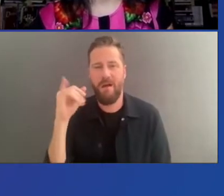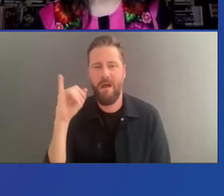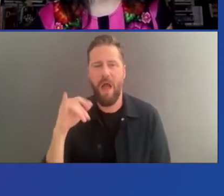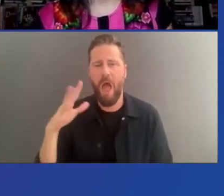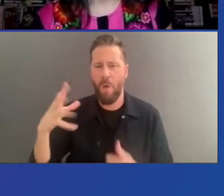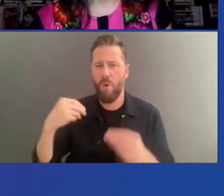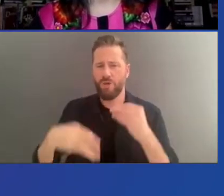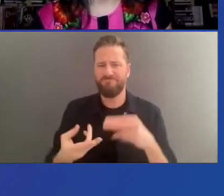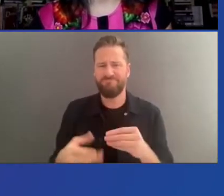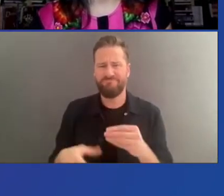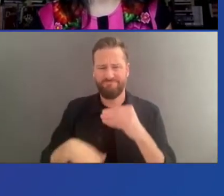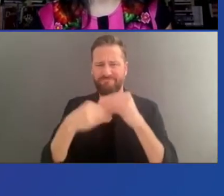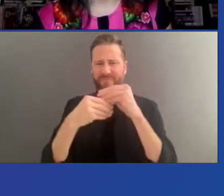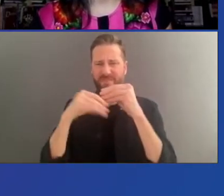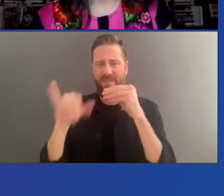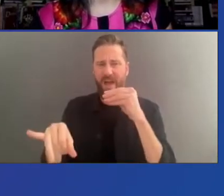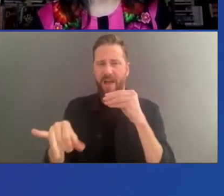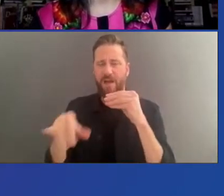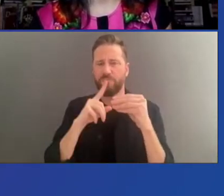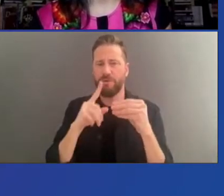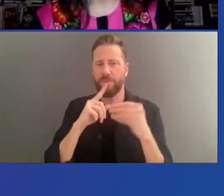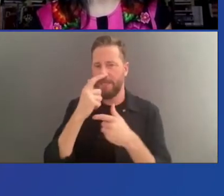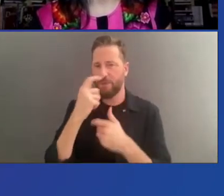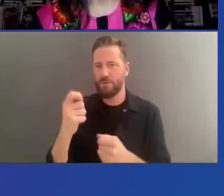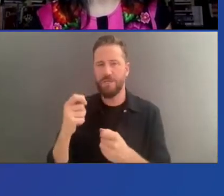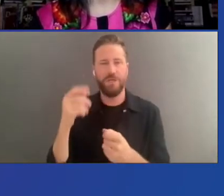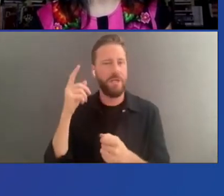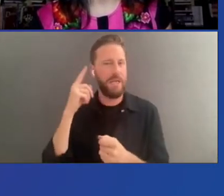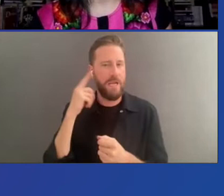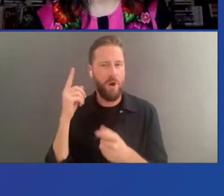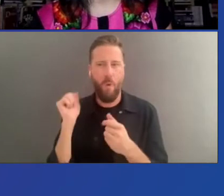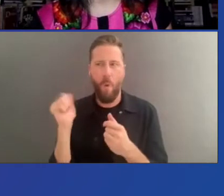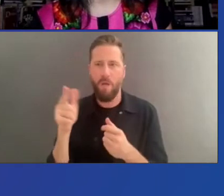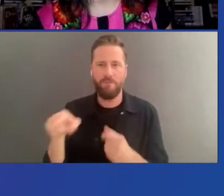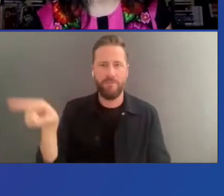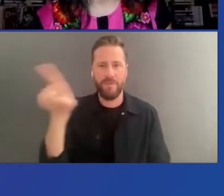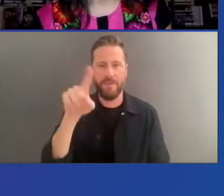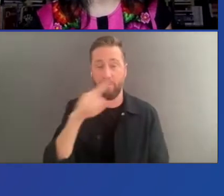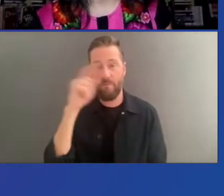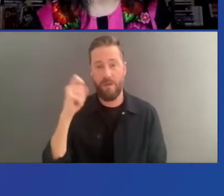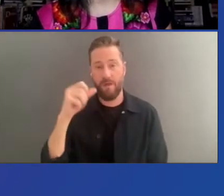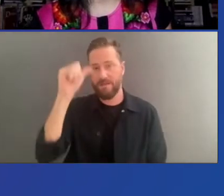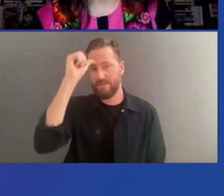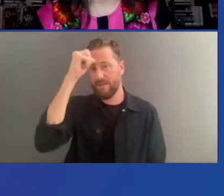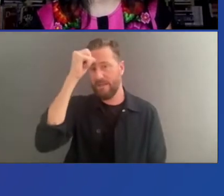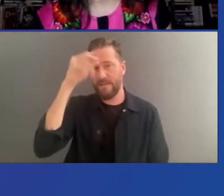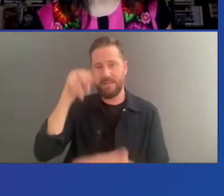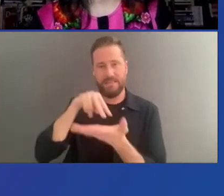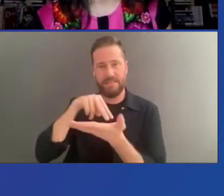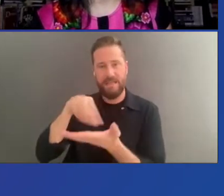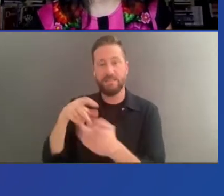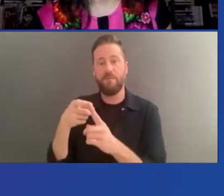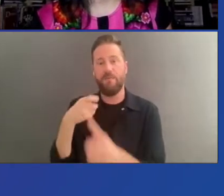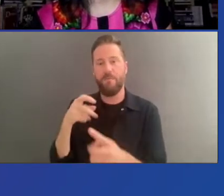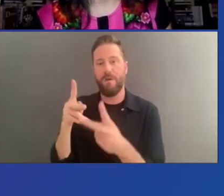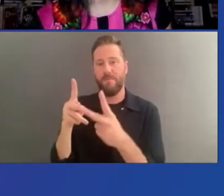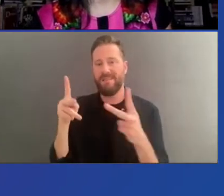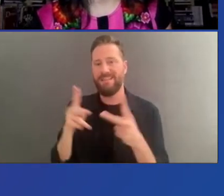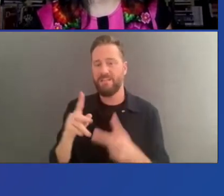It's really interesting for me to hear all of this because Indian dance comes from a particular place